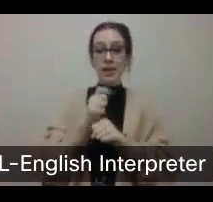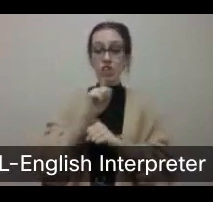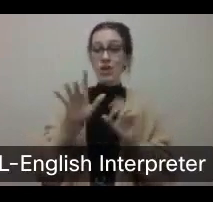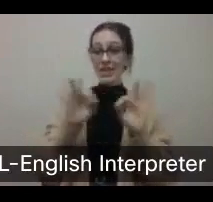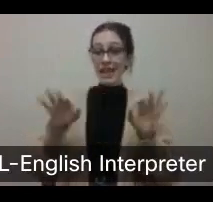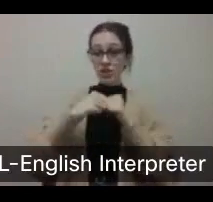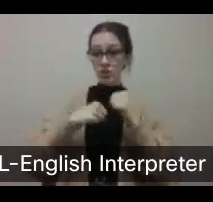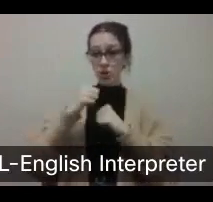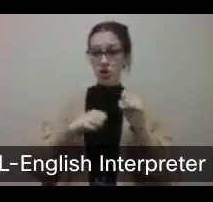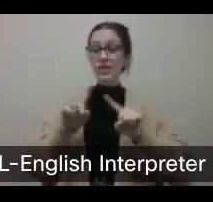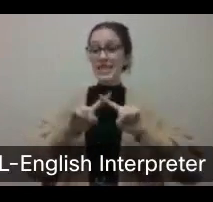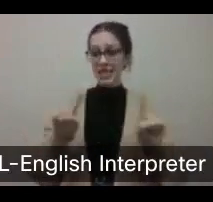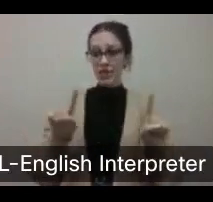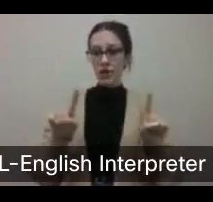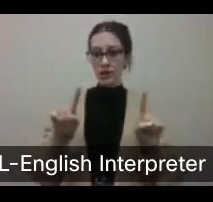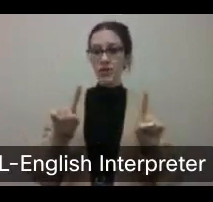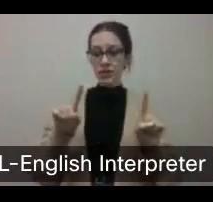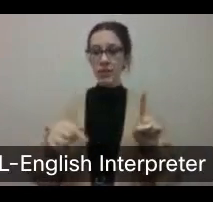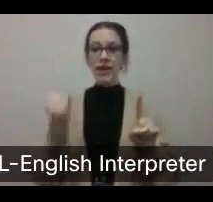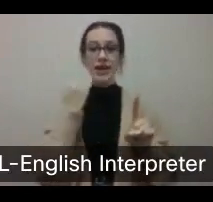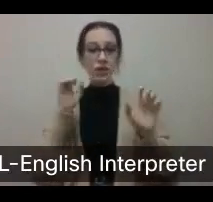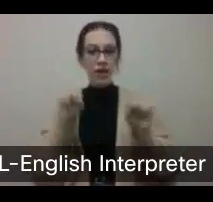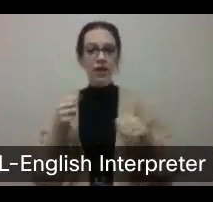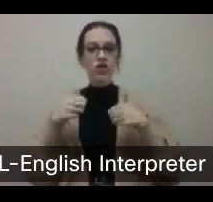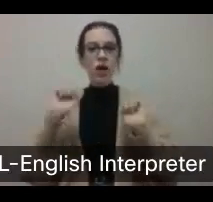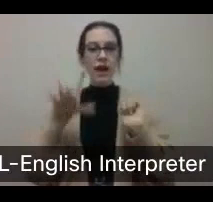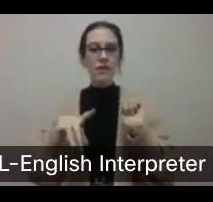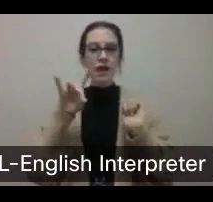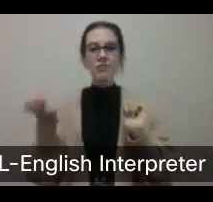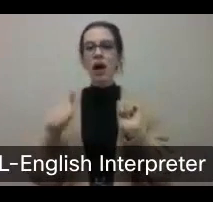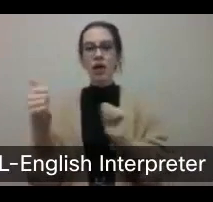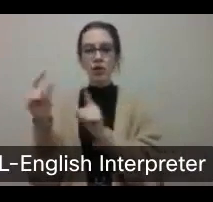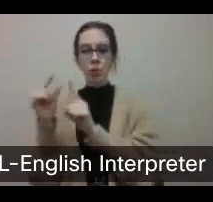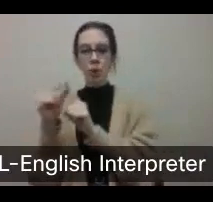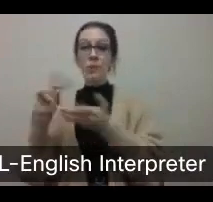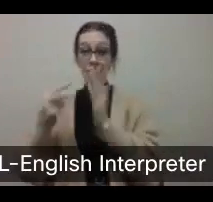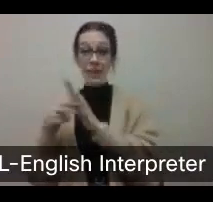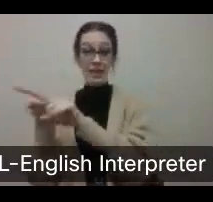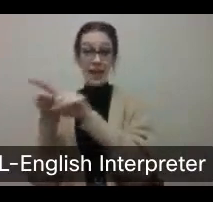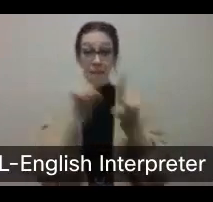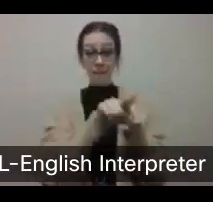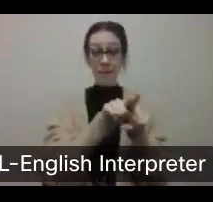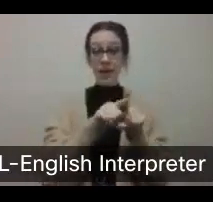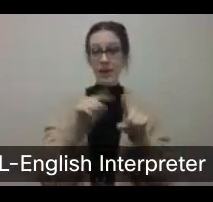possible, if you can, try to find synonyms to replace the main ideas from the original